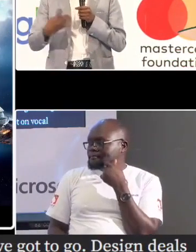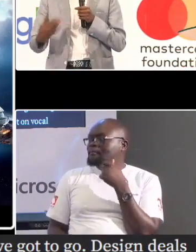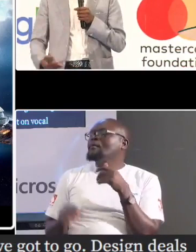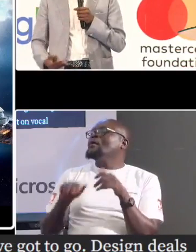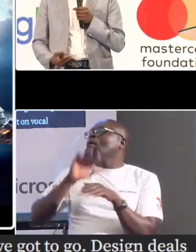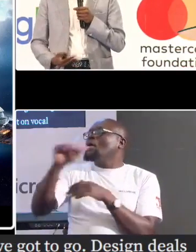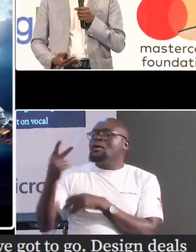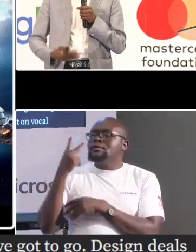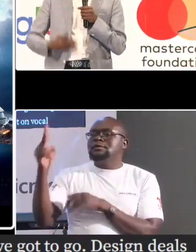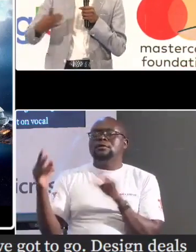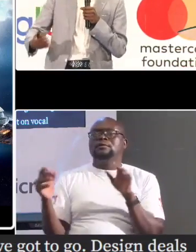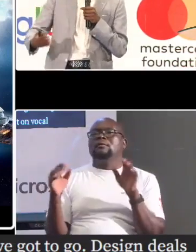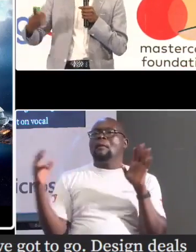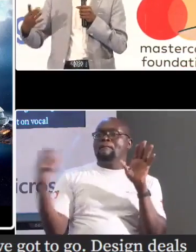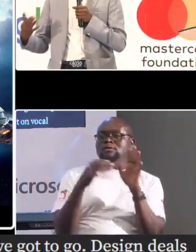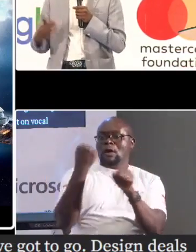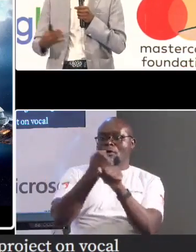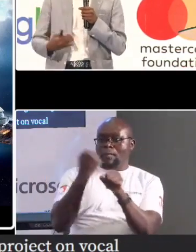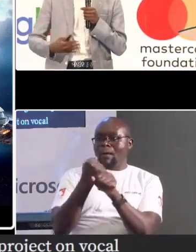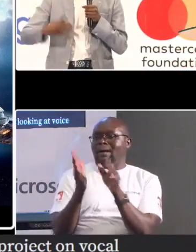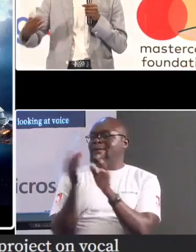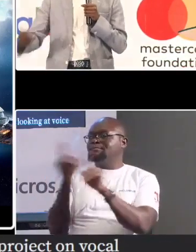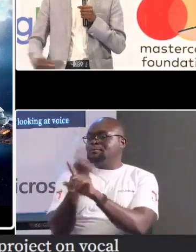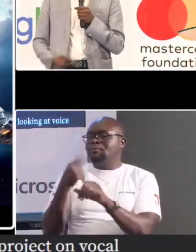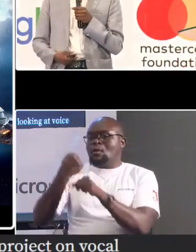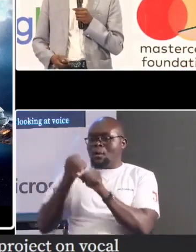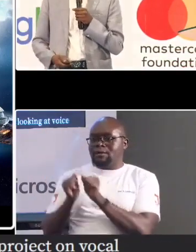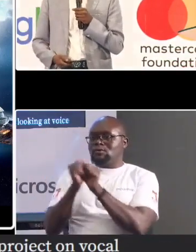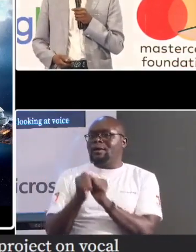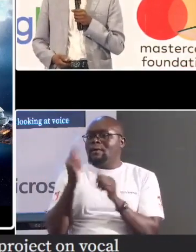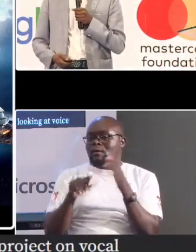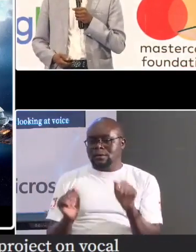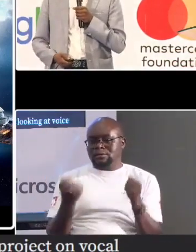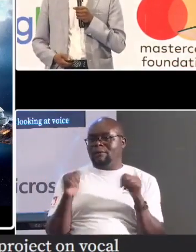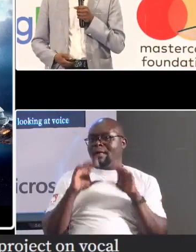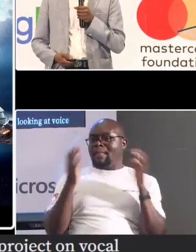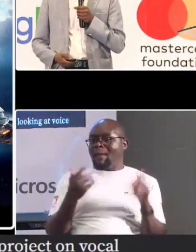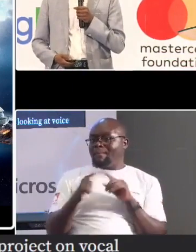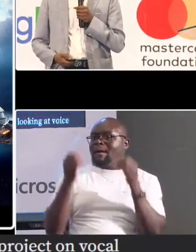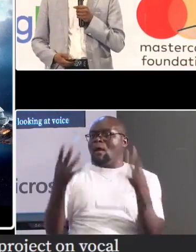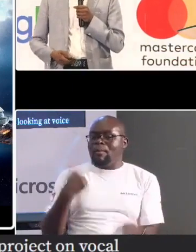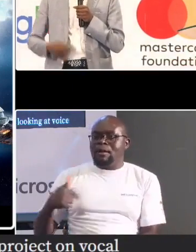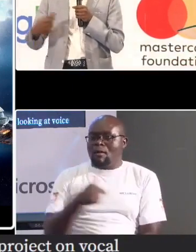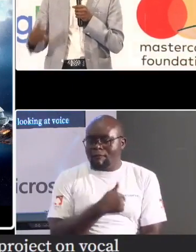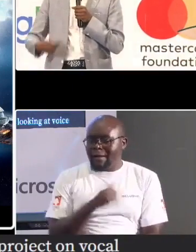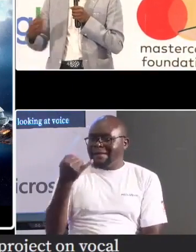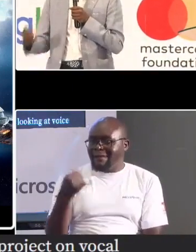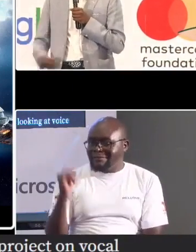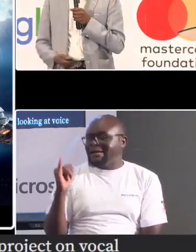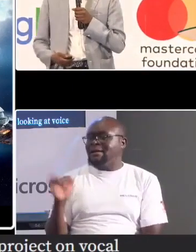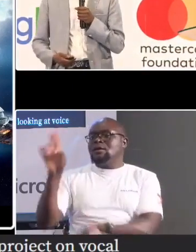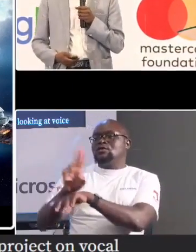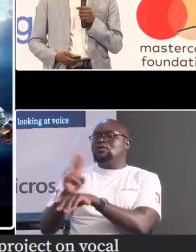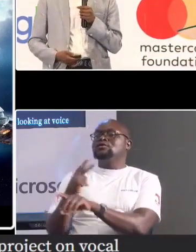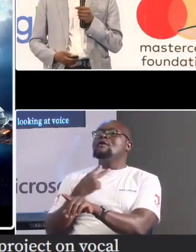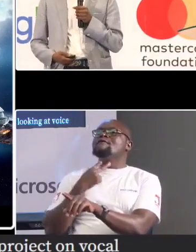see a poster of The Rock and Siri coming together to save the world. But how many of us have tried to use